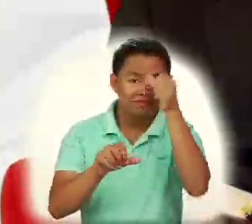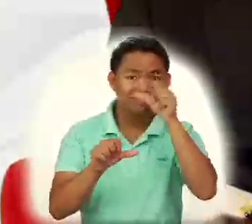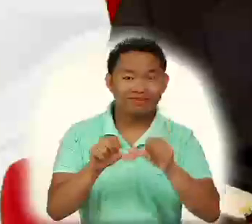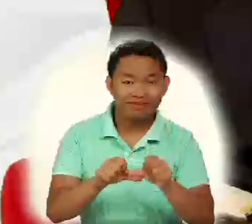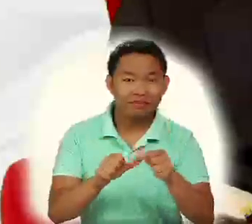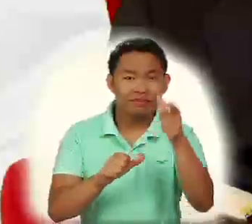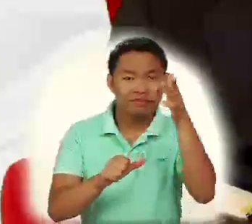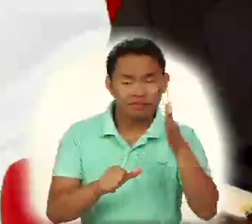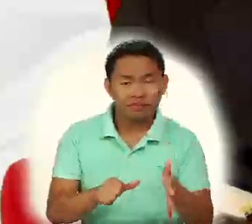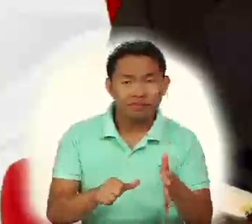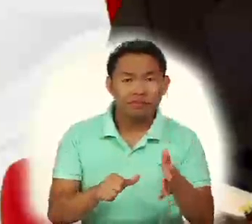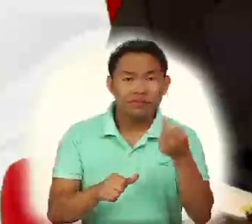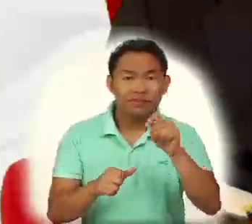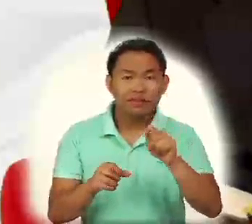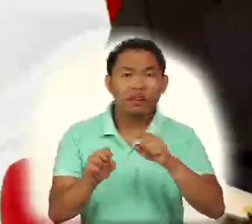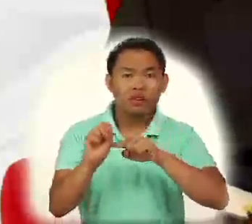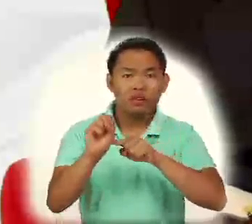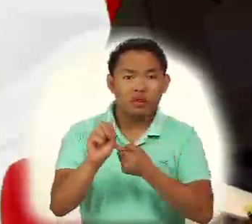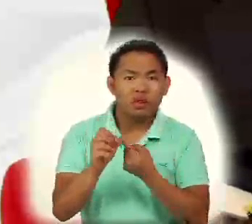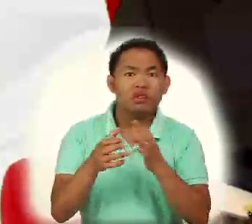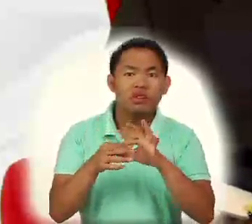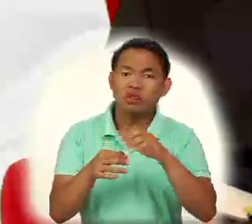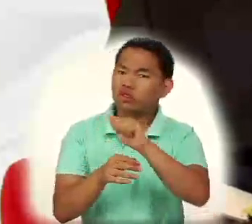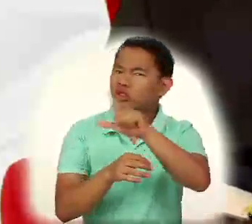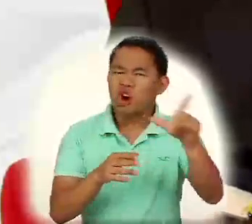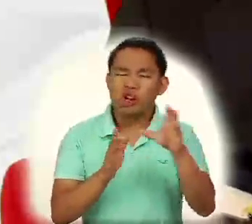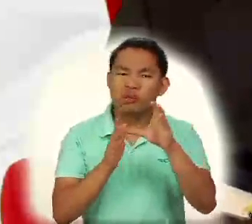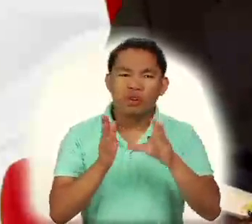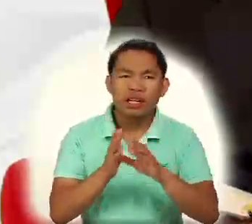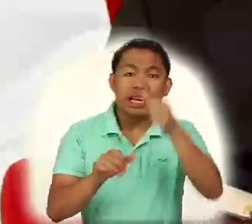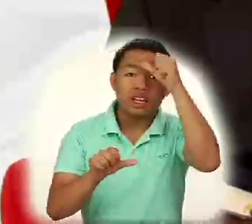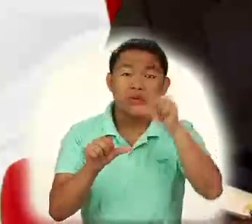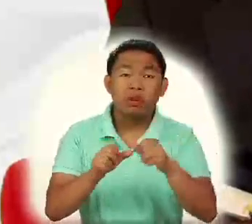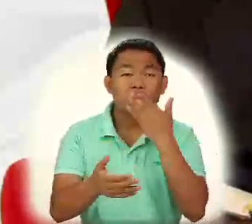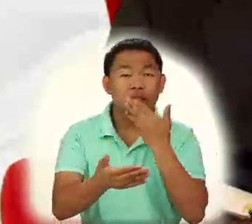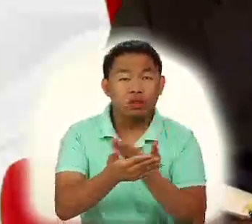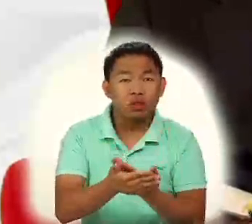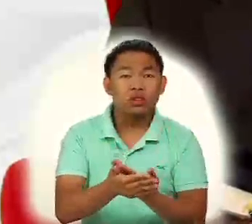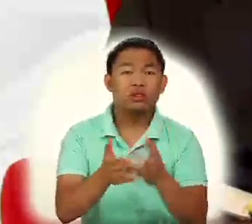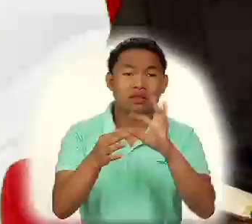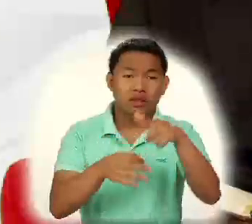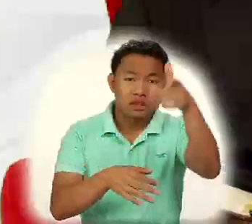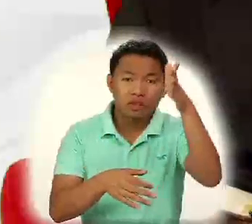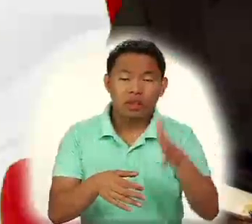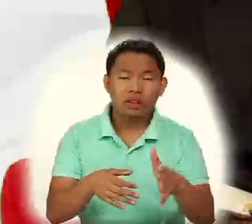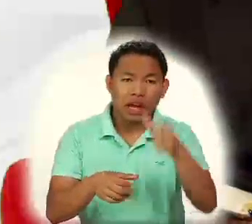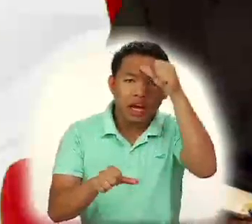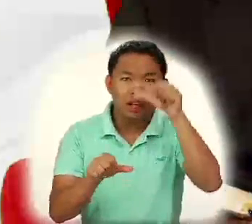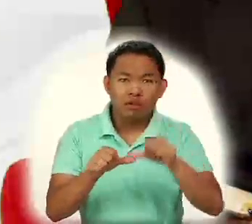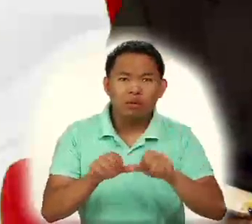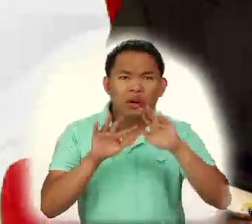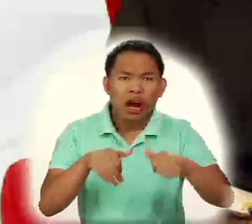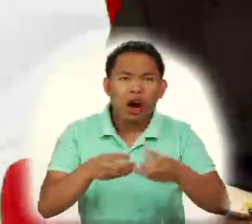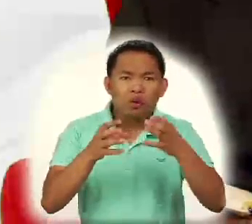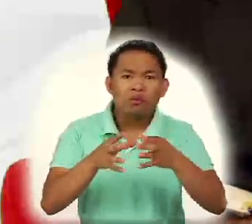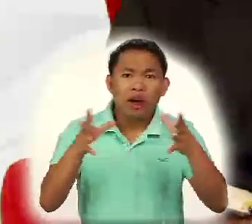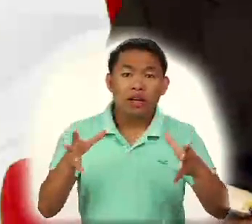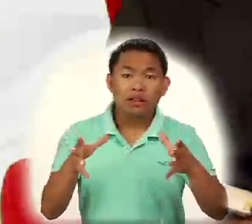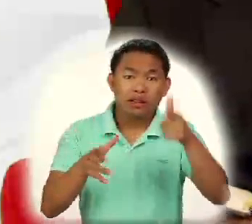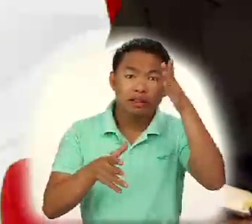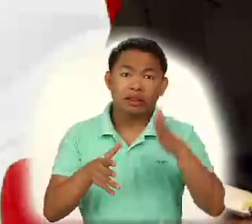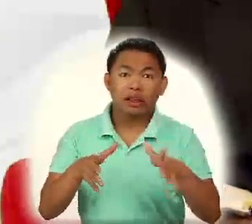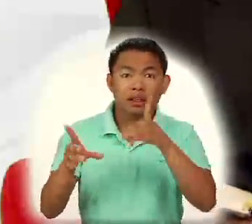Remember God, the source of these commandments. Remember the goodness of God. Remember how much God